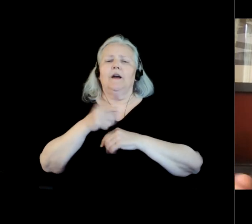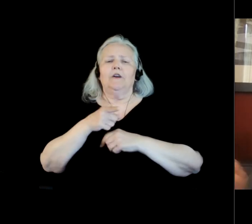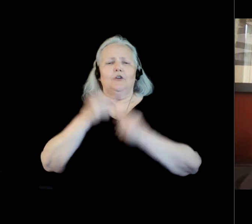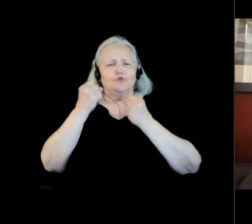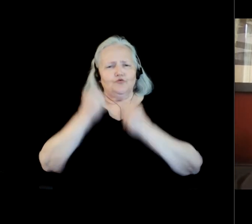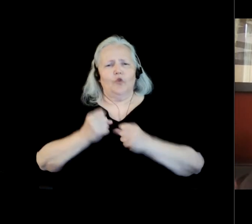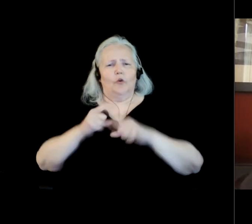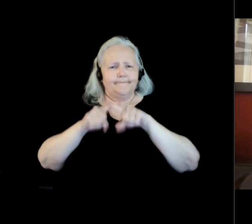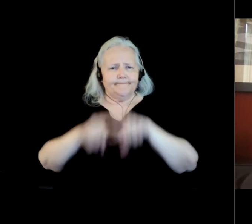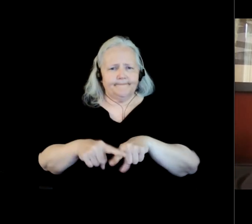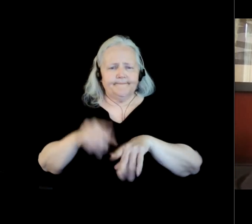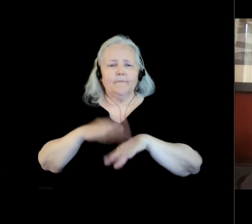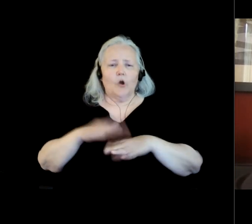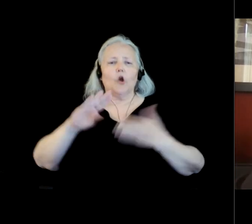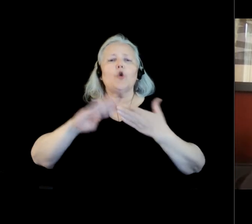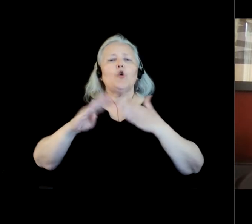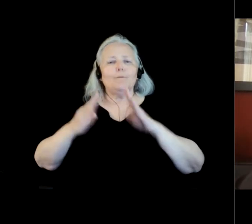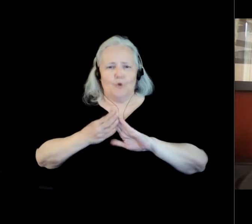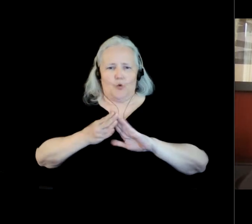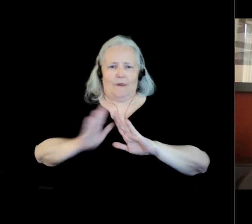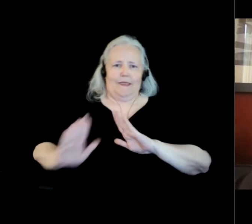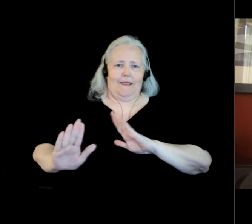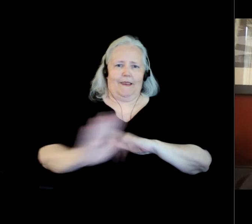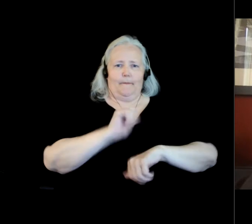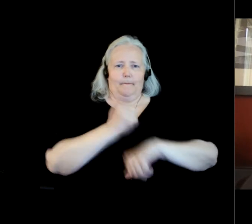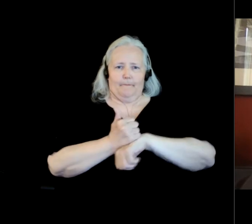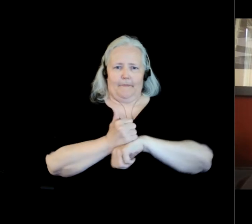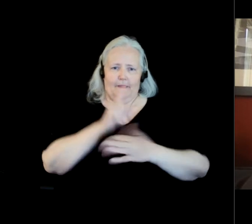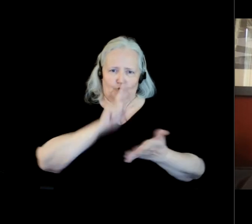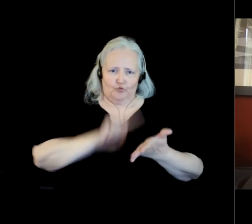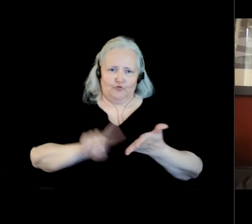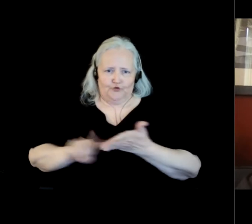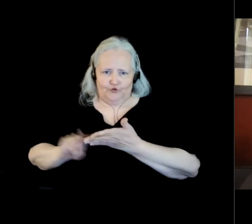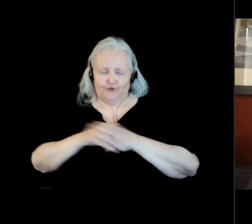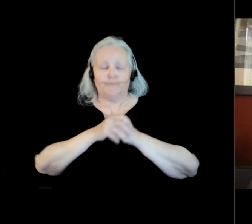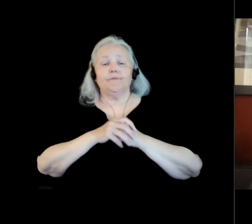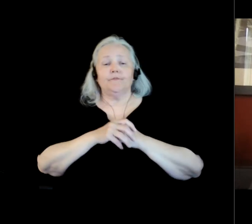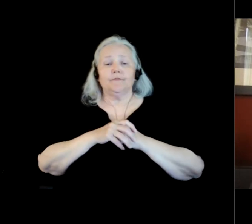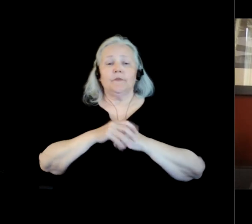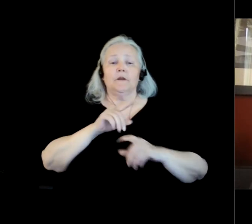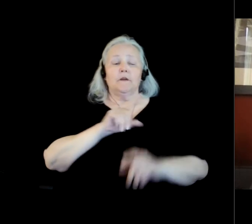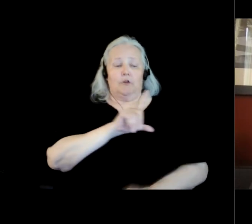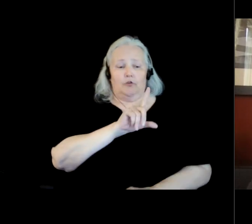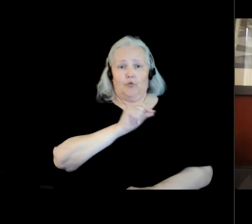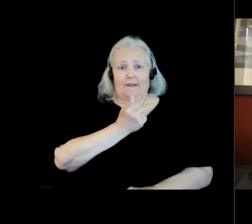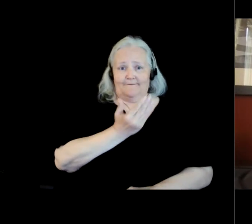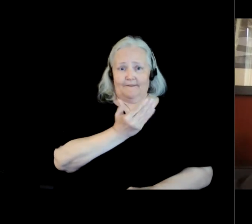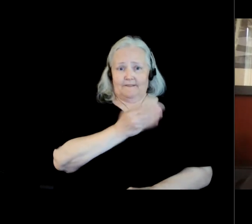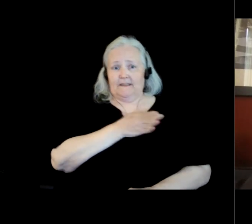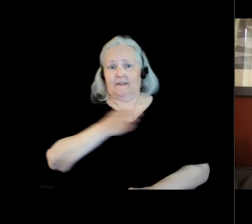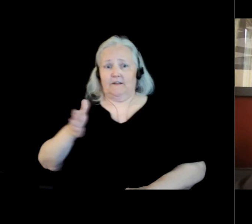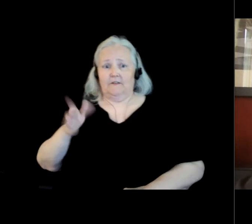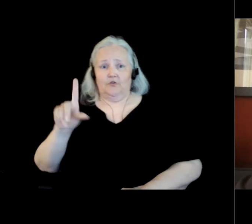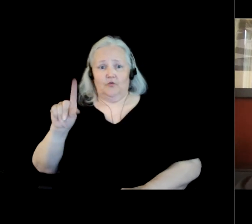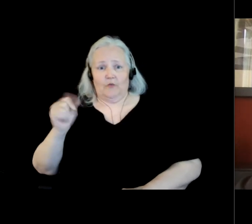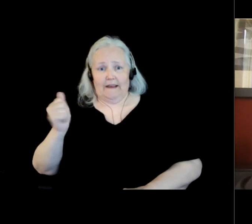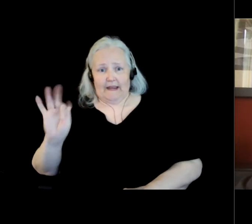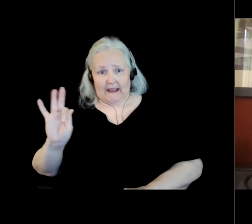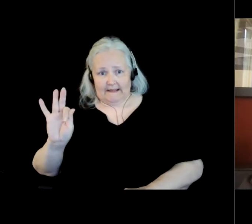on community-based research models. Between 2015 and 2019,